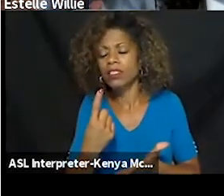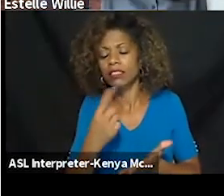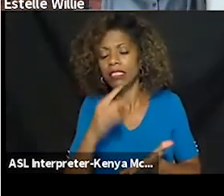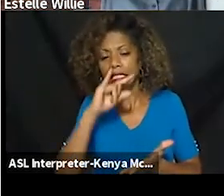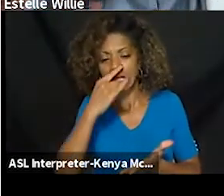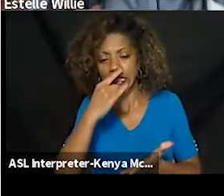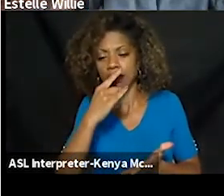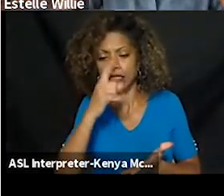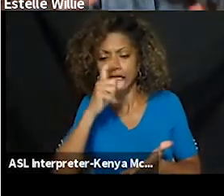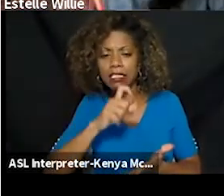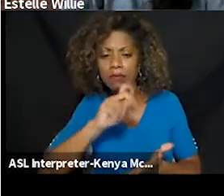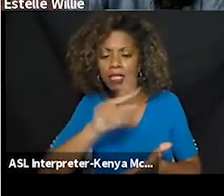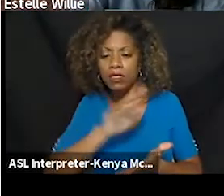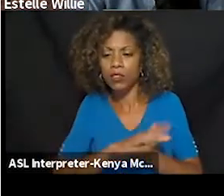toll